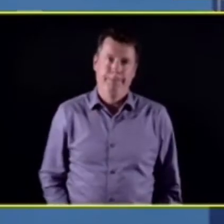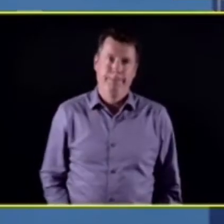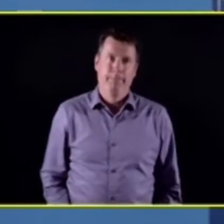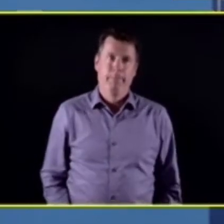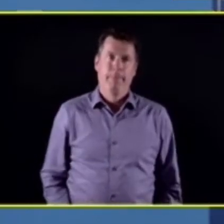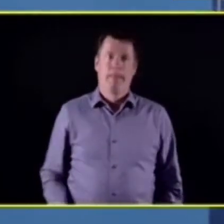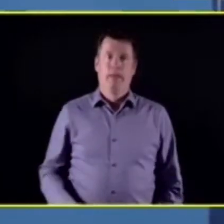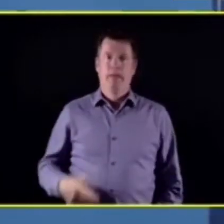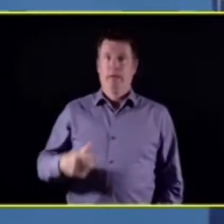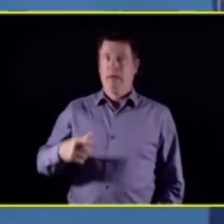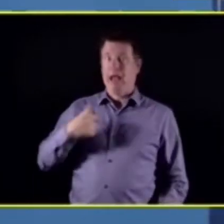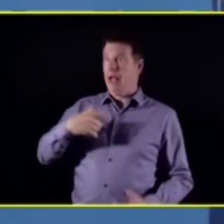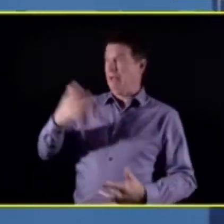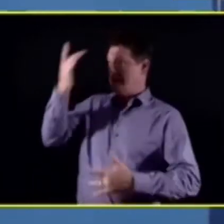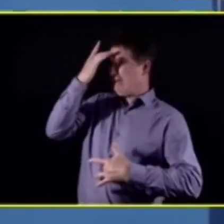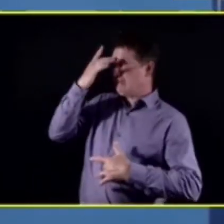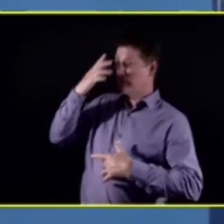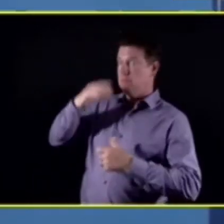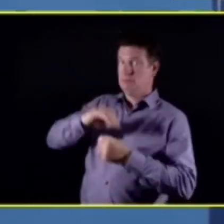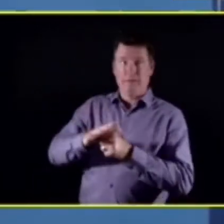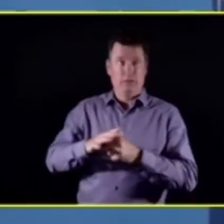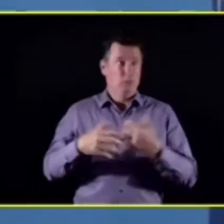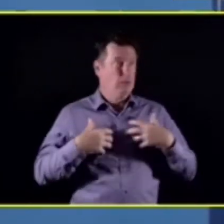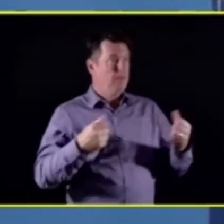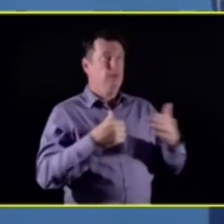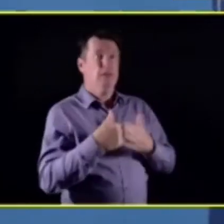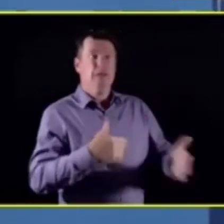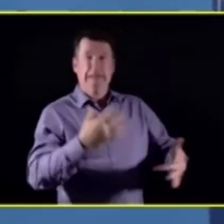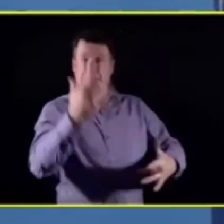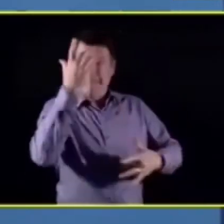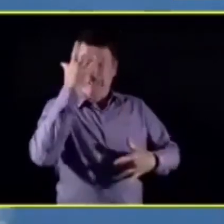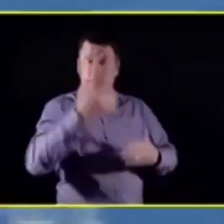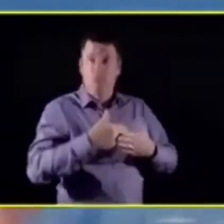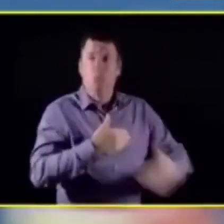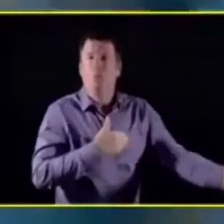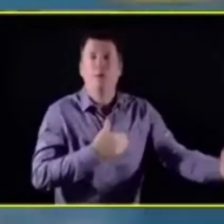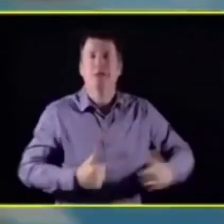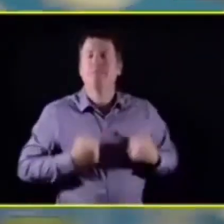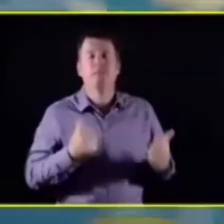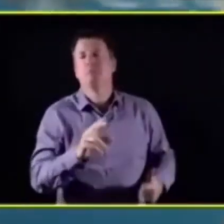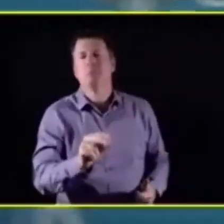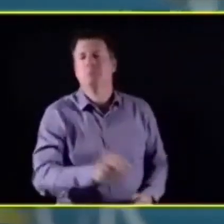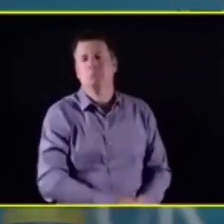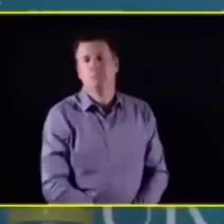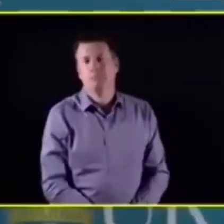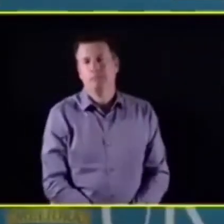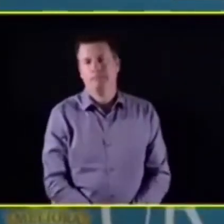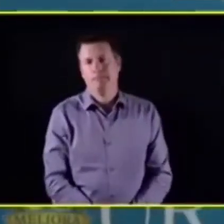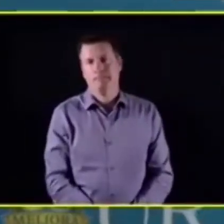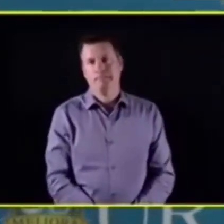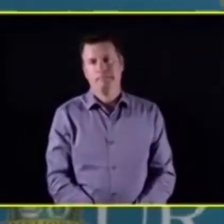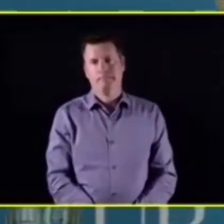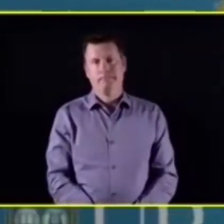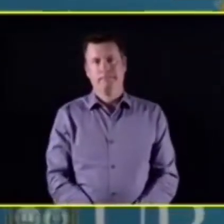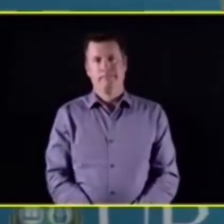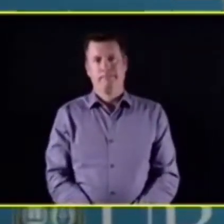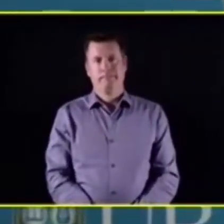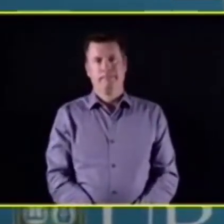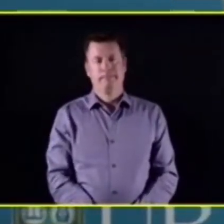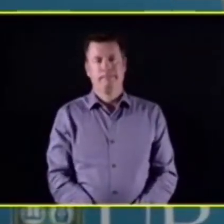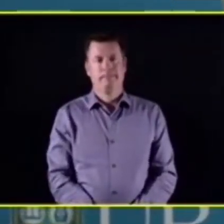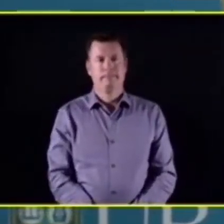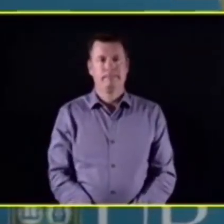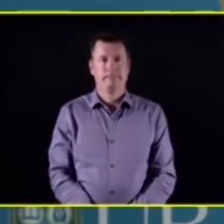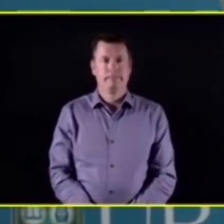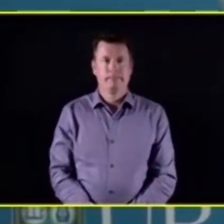morbidities. And Jane, you've got the perspective of staff that's dealt with more than 100 patients after discharge